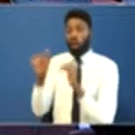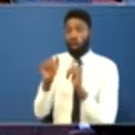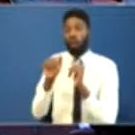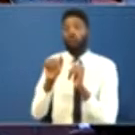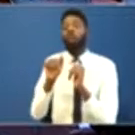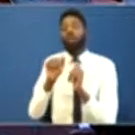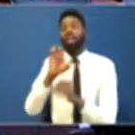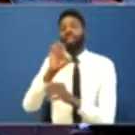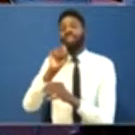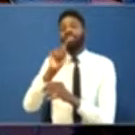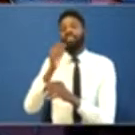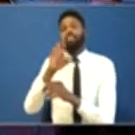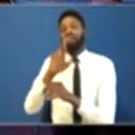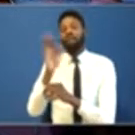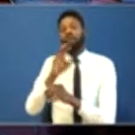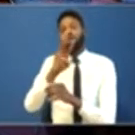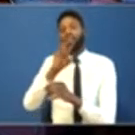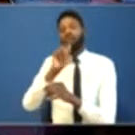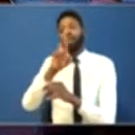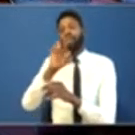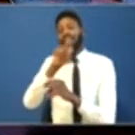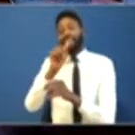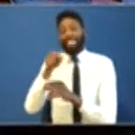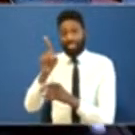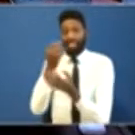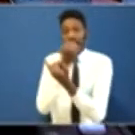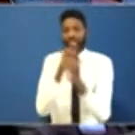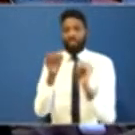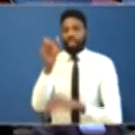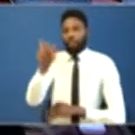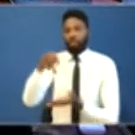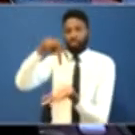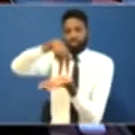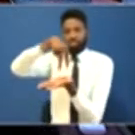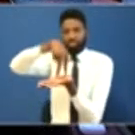esther warren tairo an independent candidate